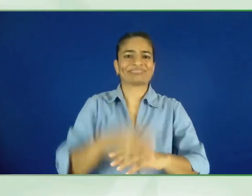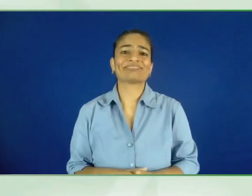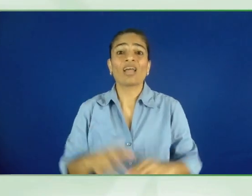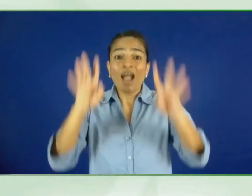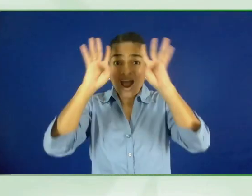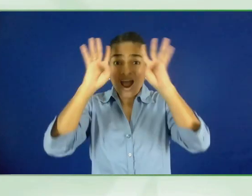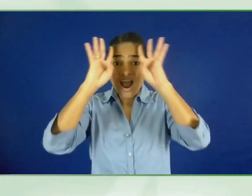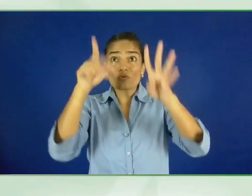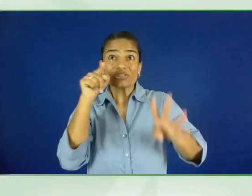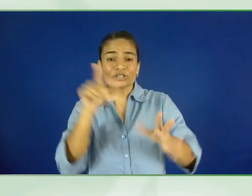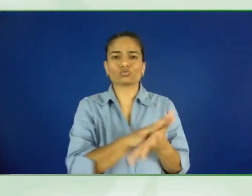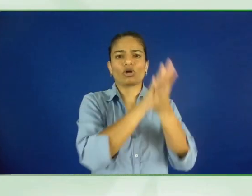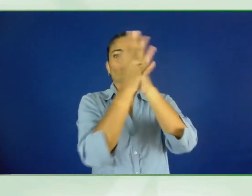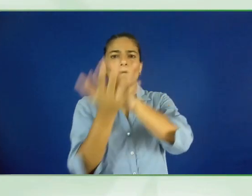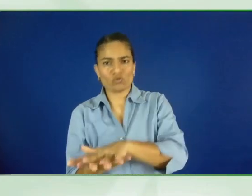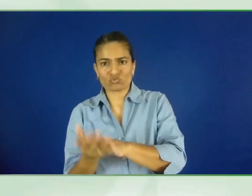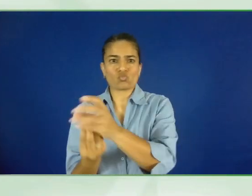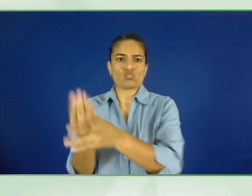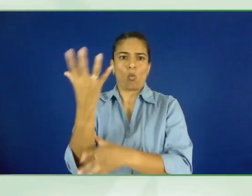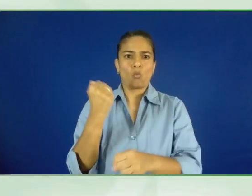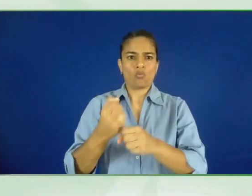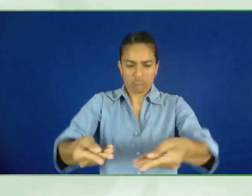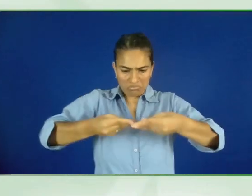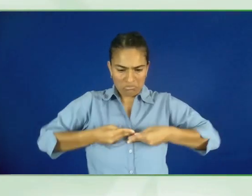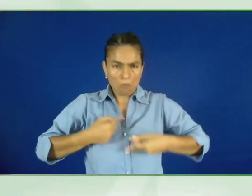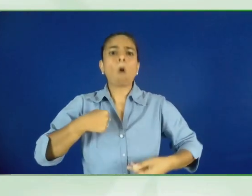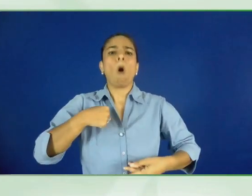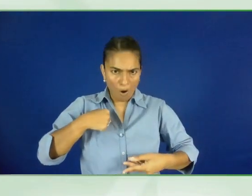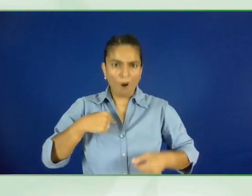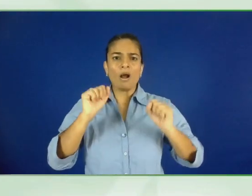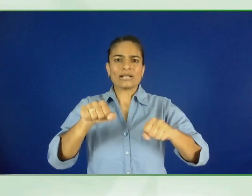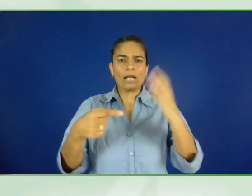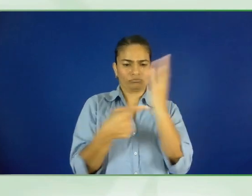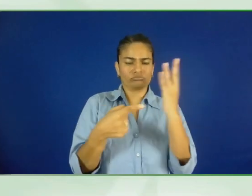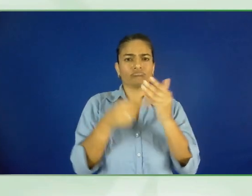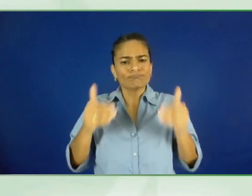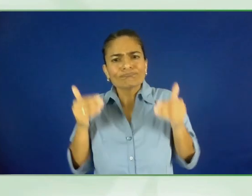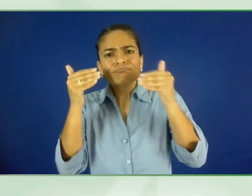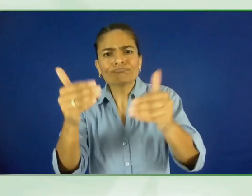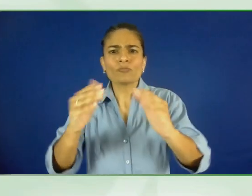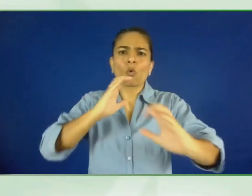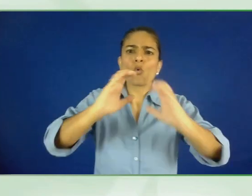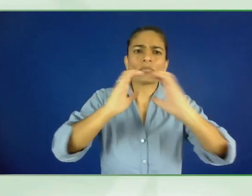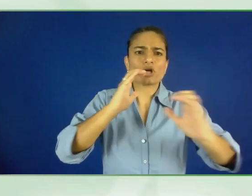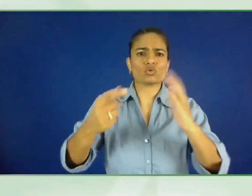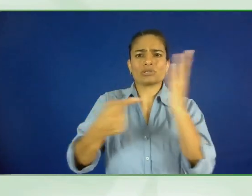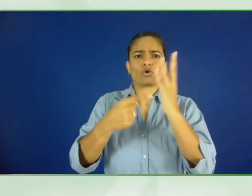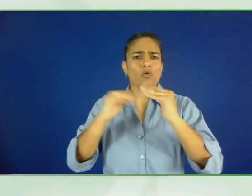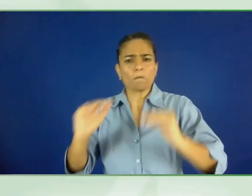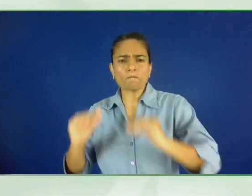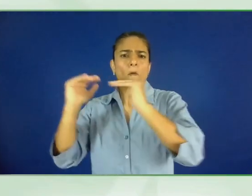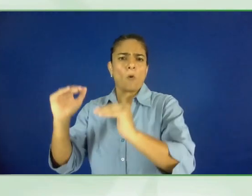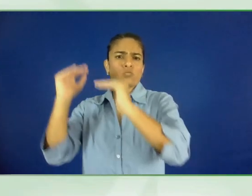that advanced information and communication technology can promote the development of the cause of the